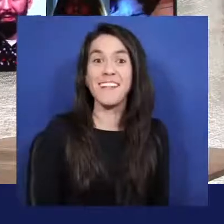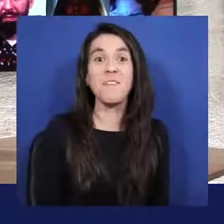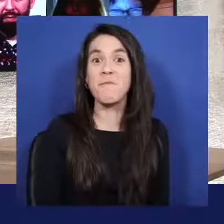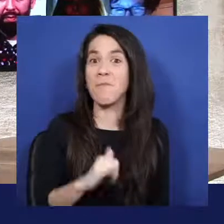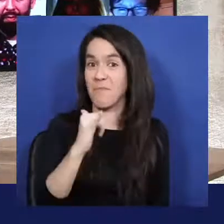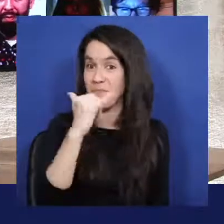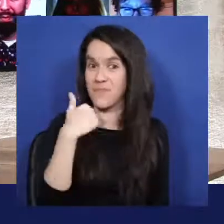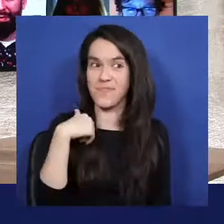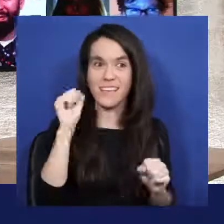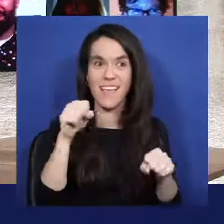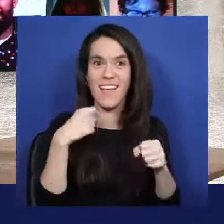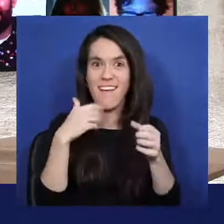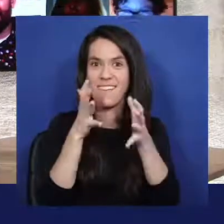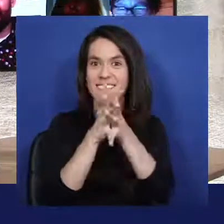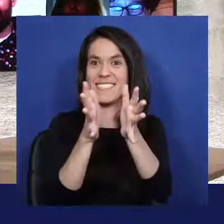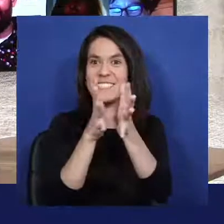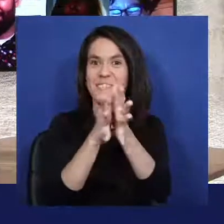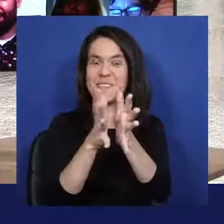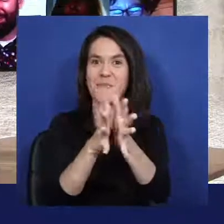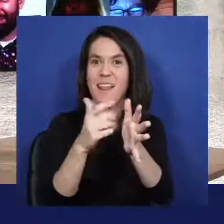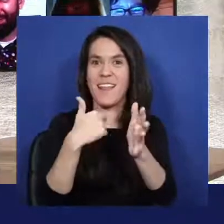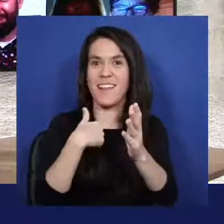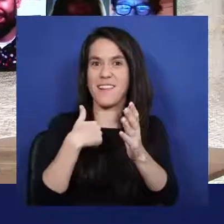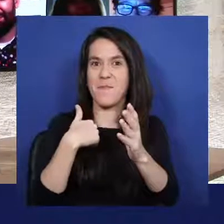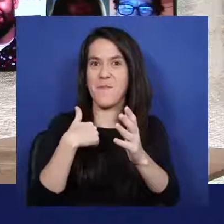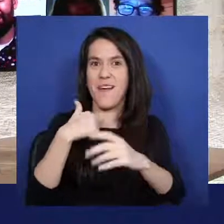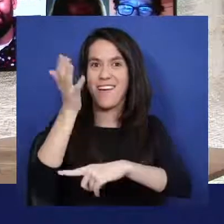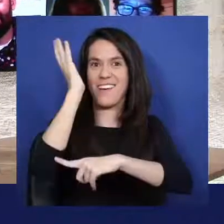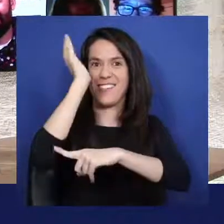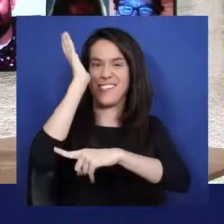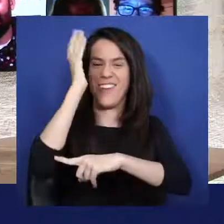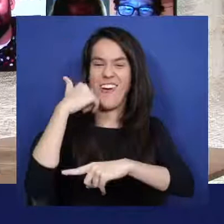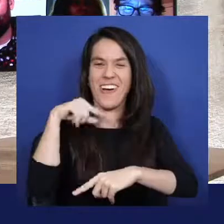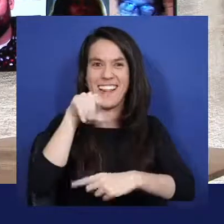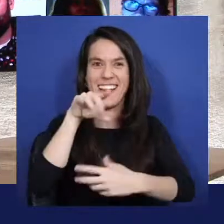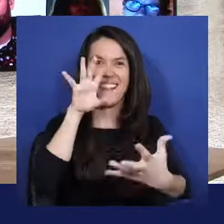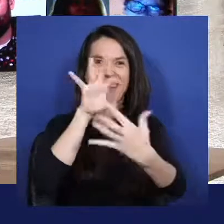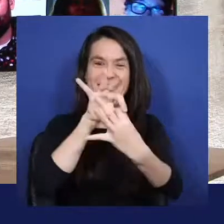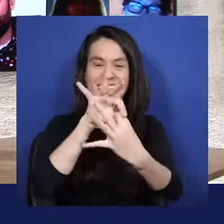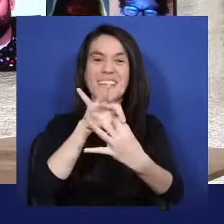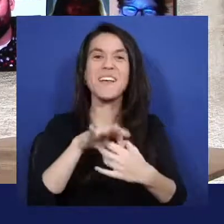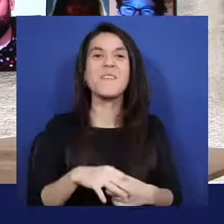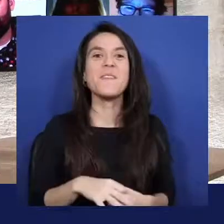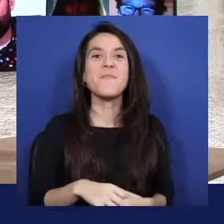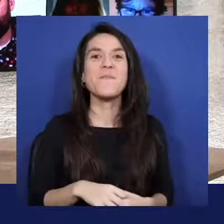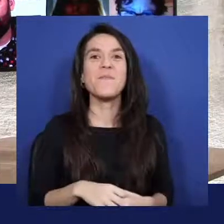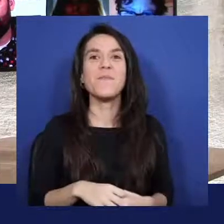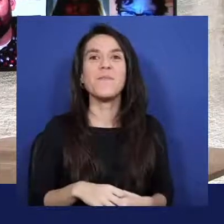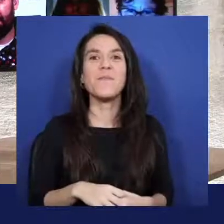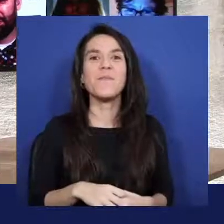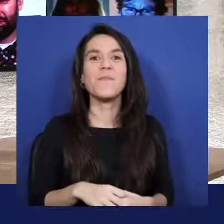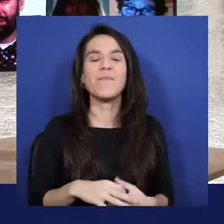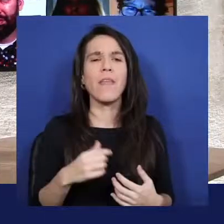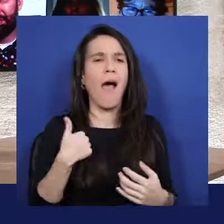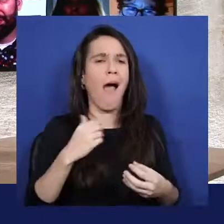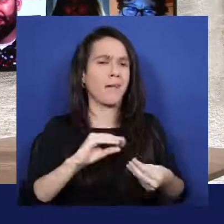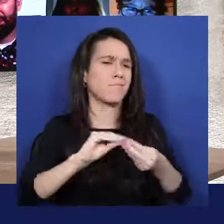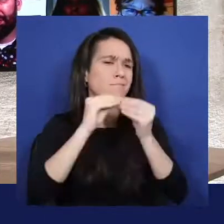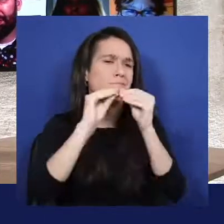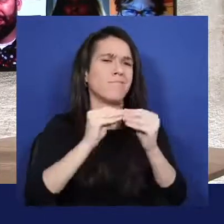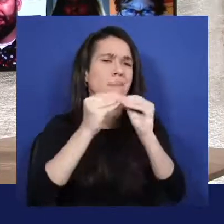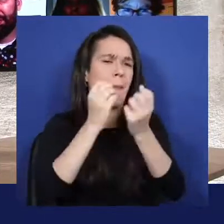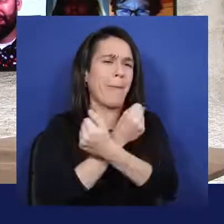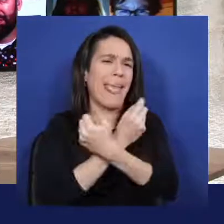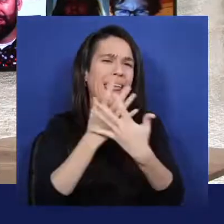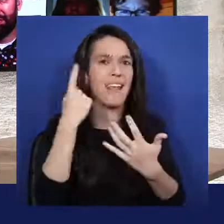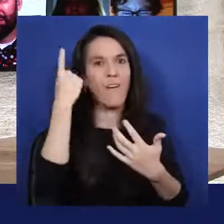prior women, to start in or AI whole and prior data thought analysis. that I think if Steph, you, I'm really can you tell us a making little things bit for about the learning starters, curve so people that's